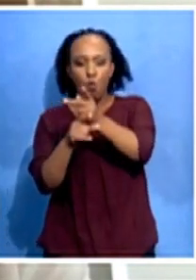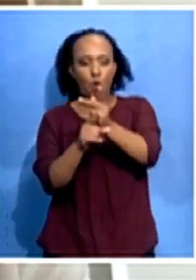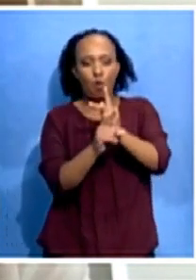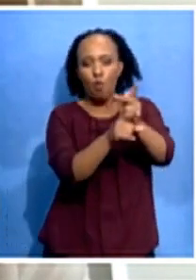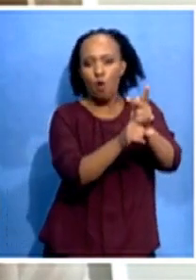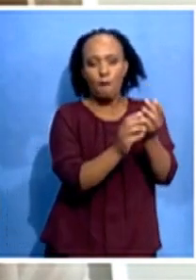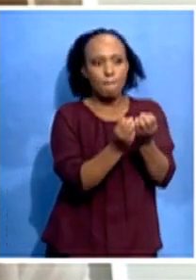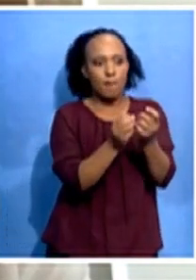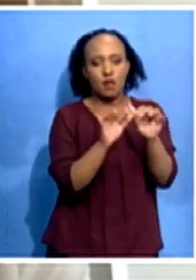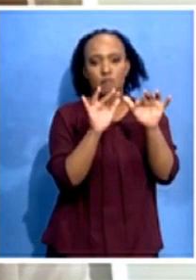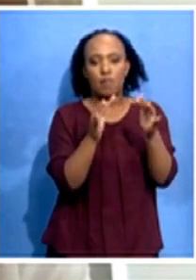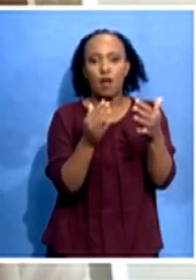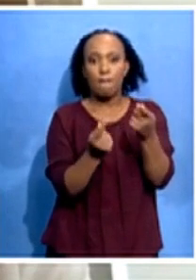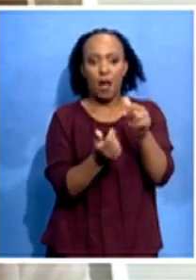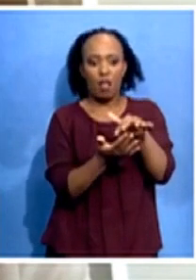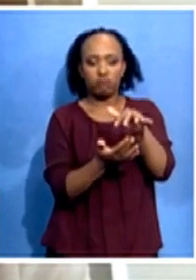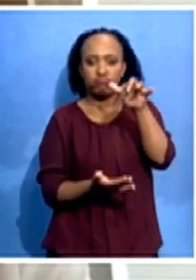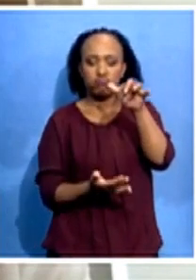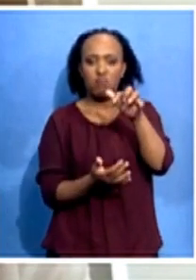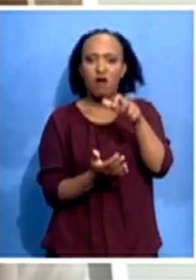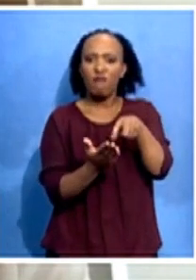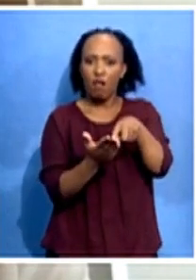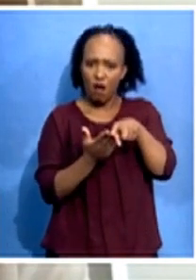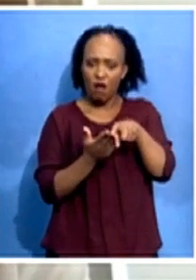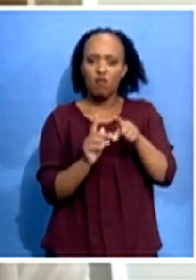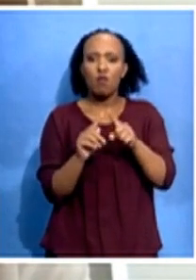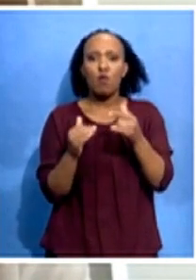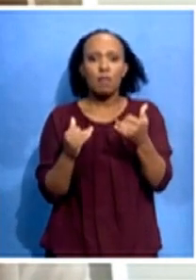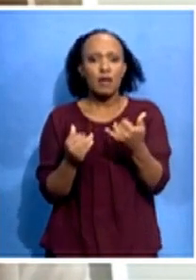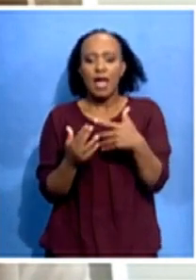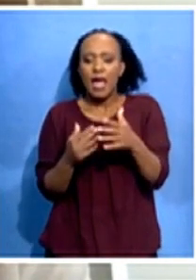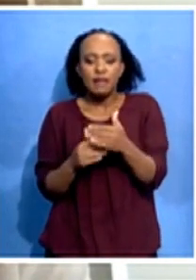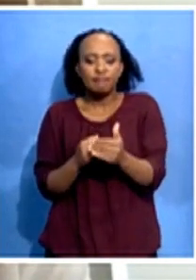option, even after the impact of COVID-19, according to you?